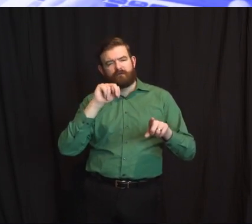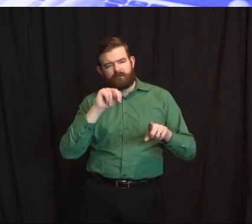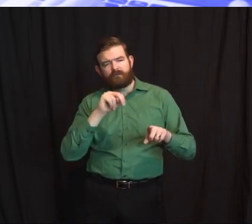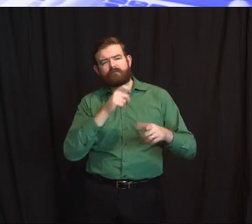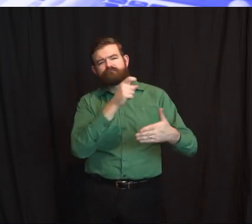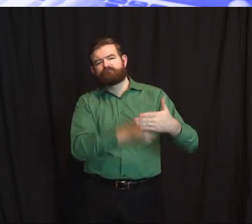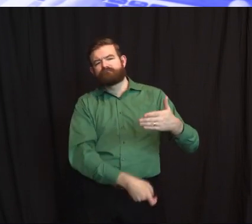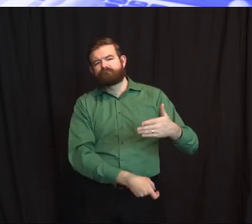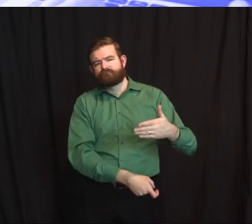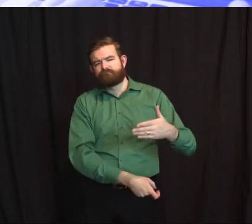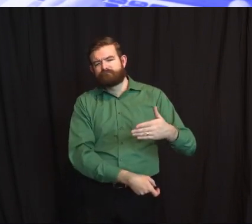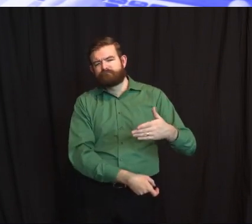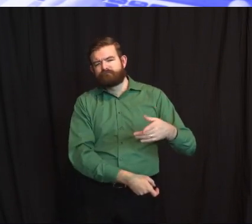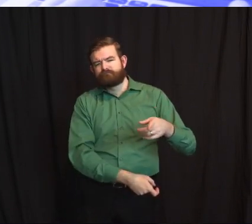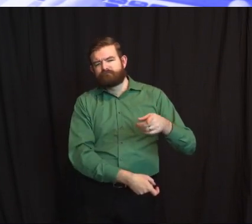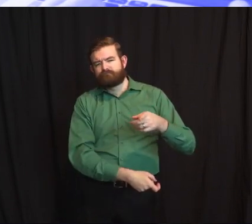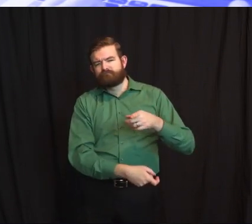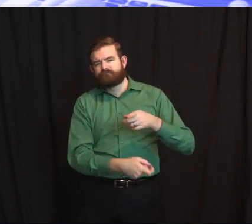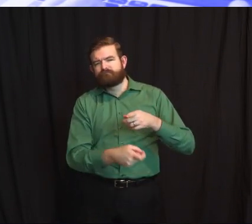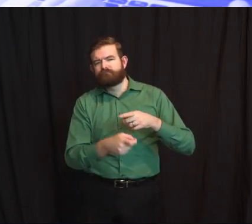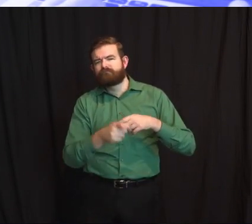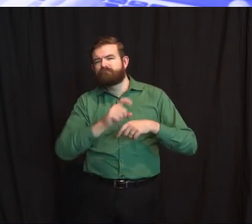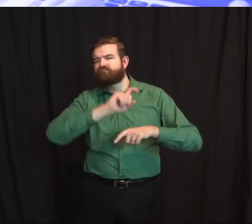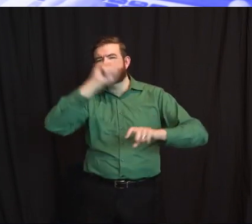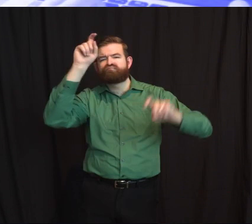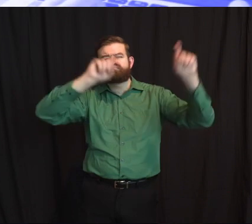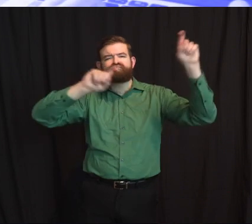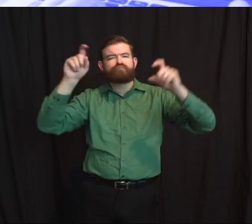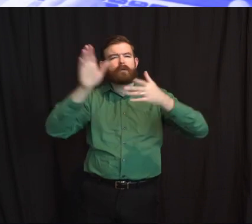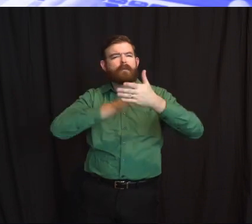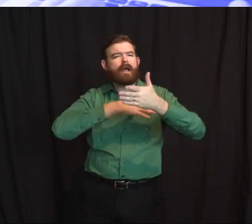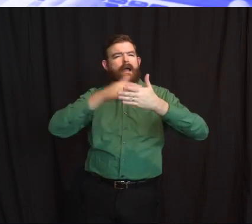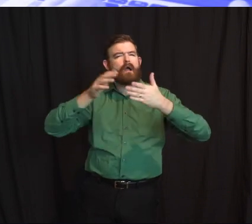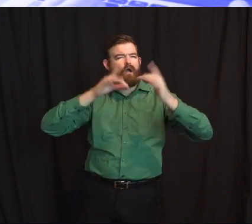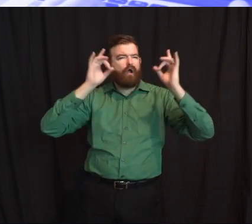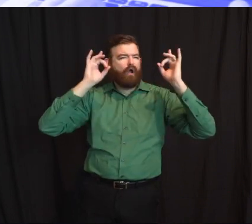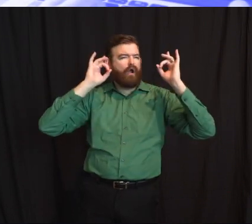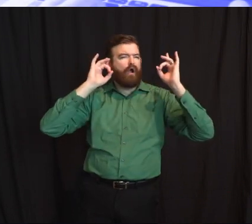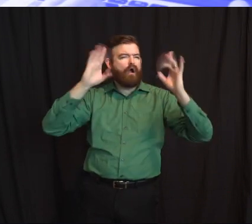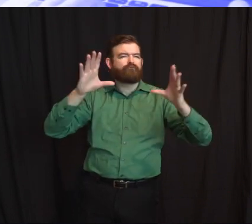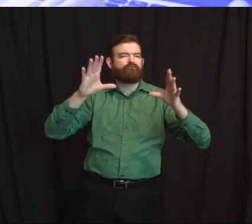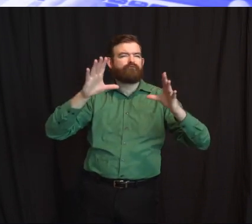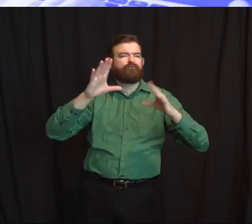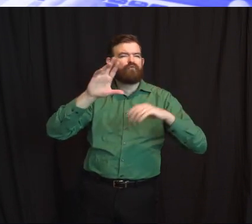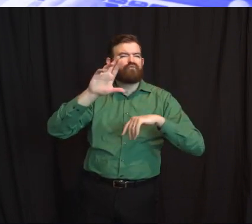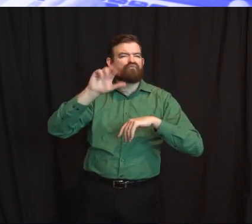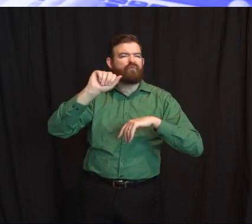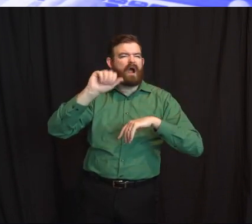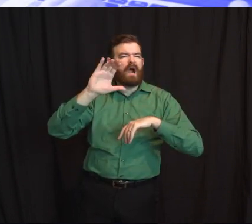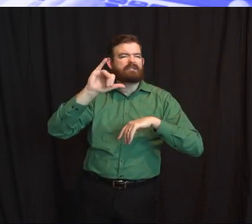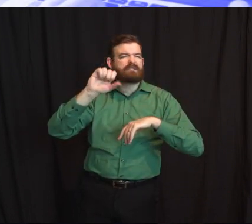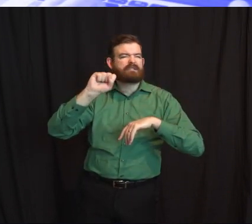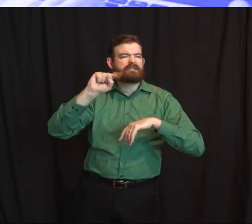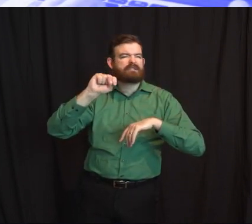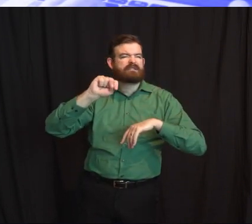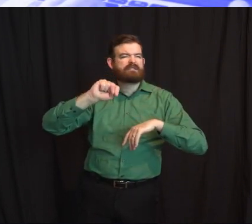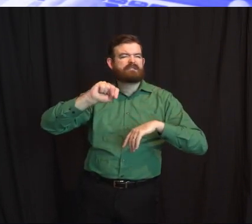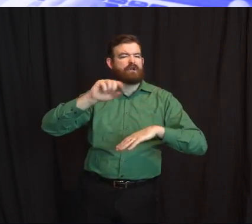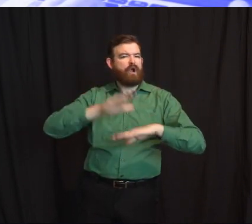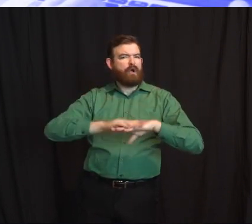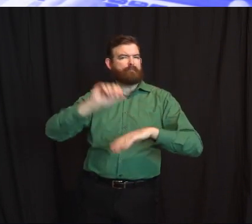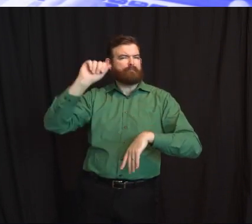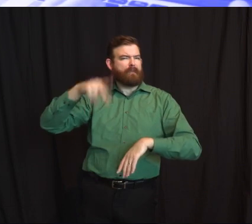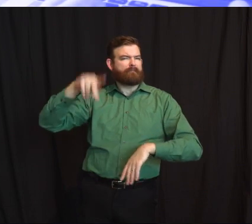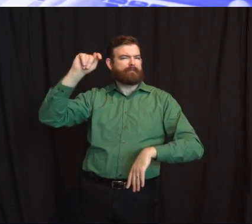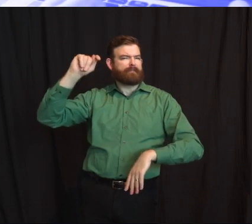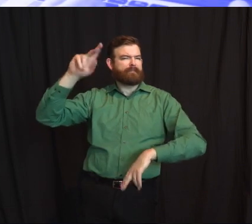for spray painting disparaging racial comments on the sidewalk in front of his apartment complex. In Jersey City,